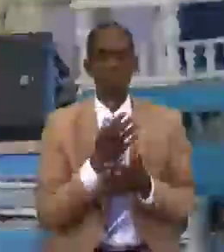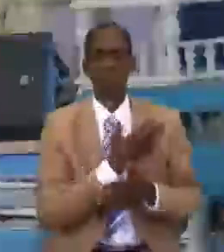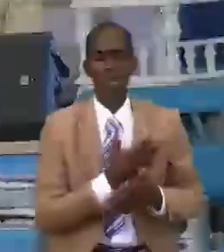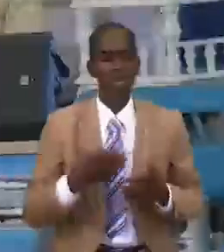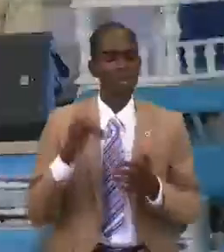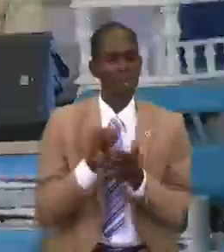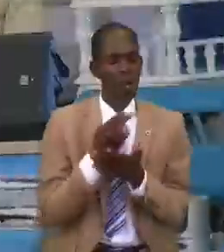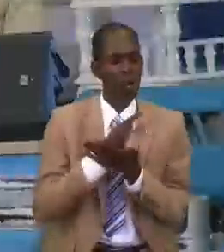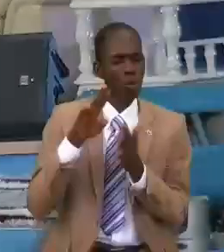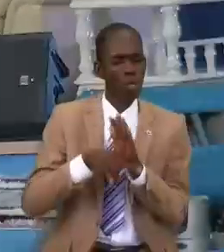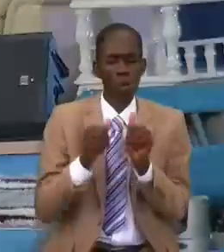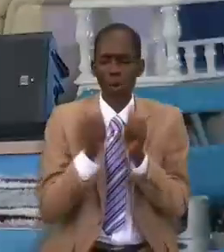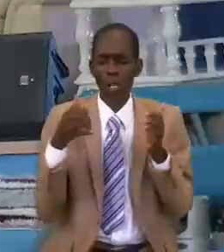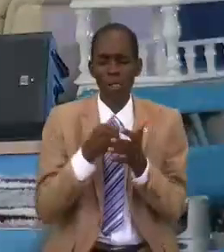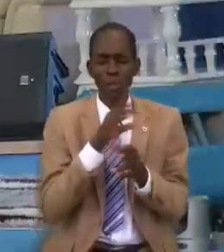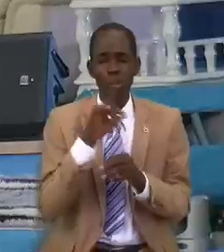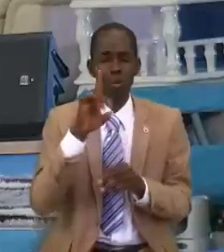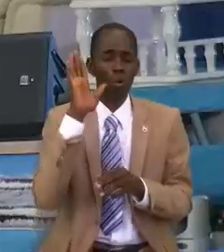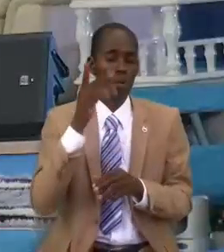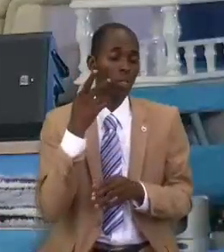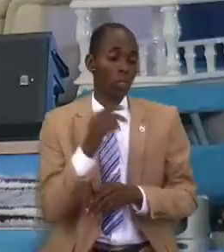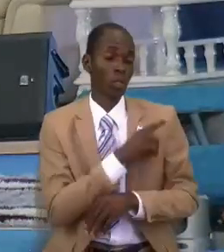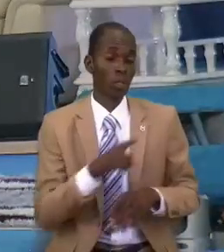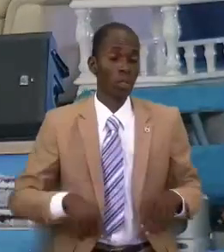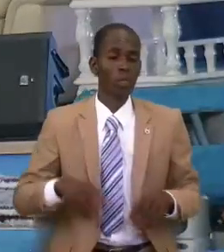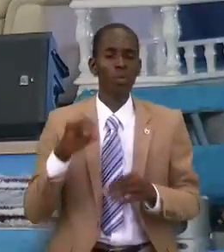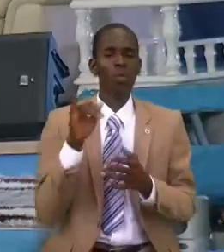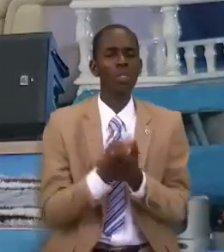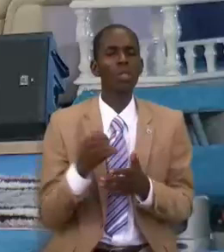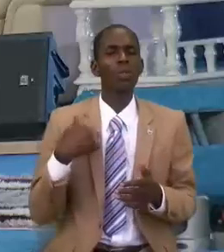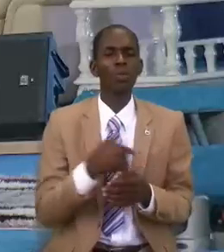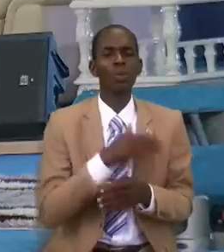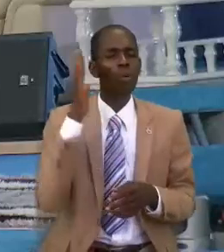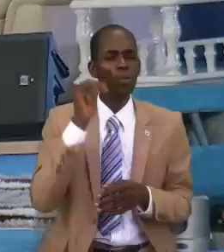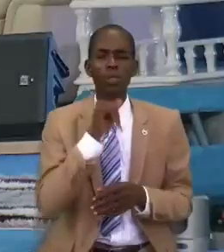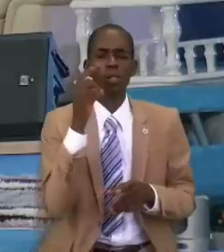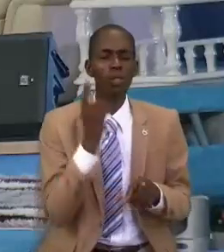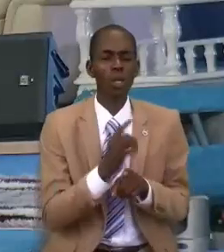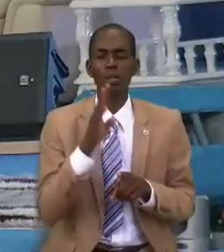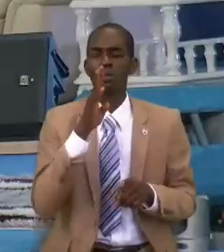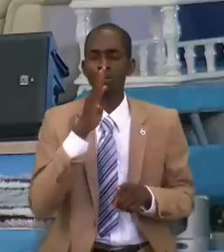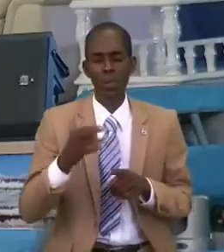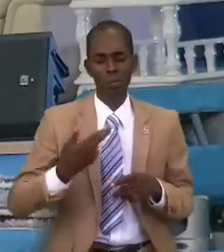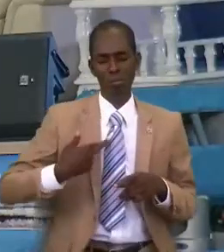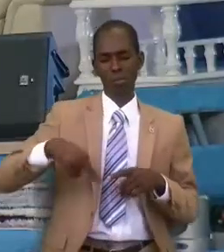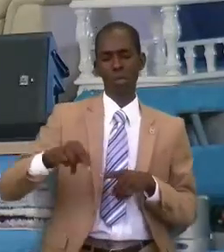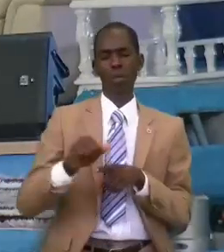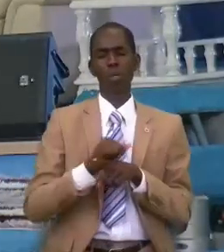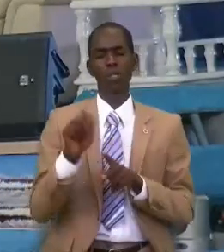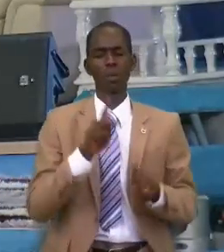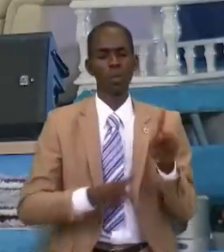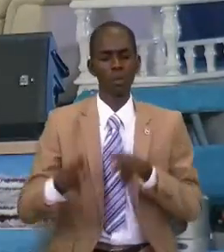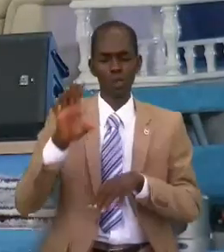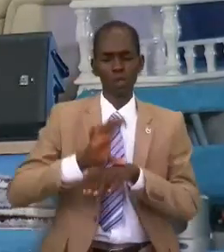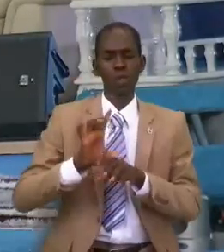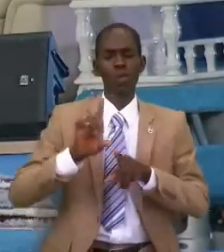so that we'll not just be religious people, church-going people, denominational people, traditional people, or